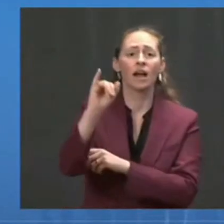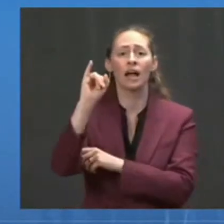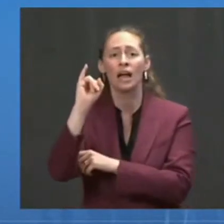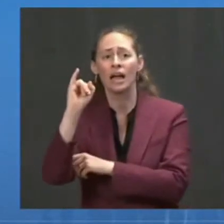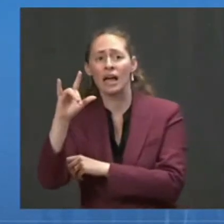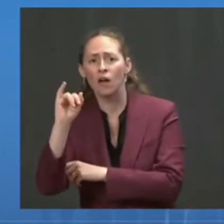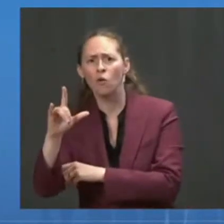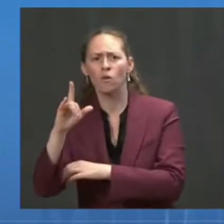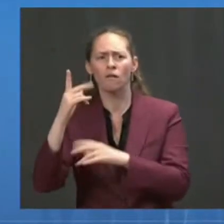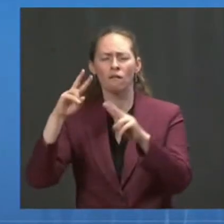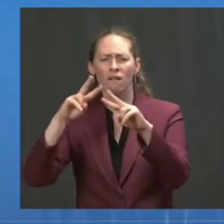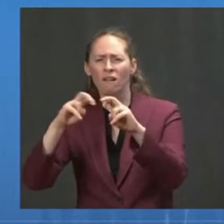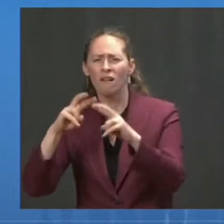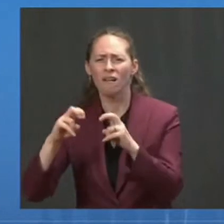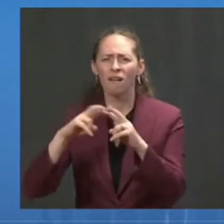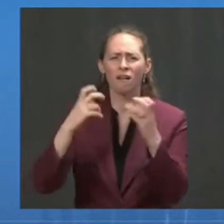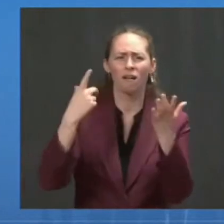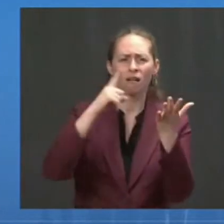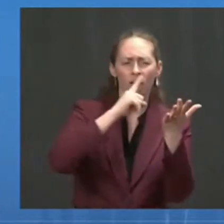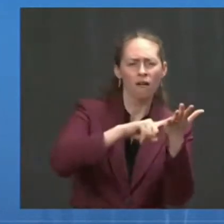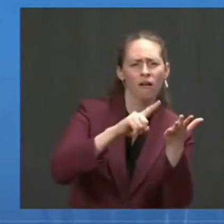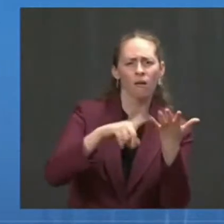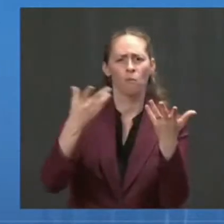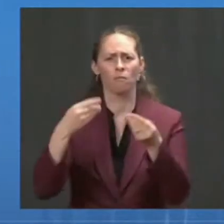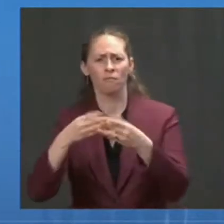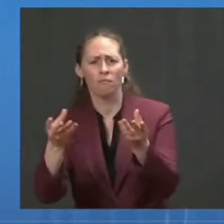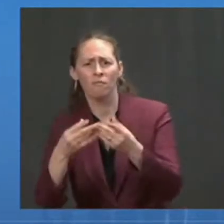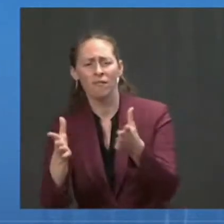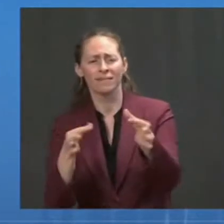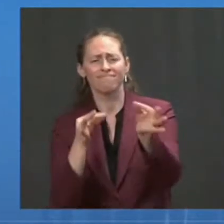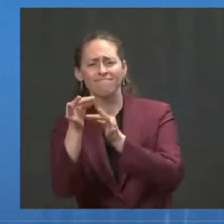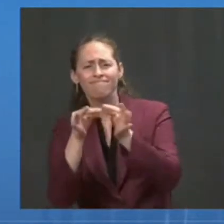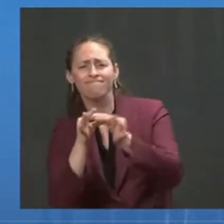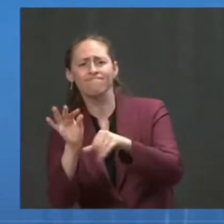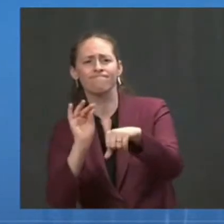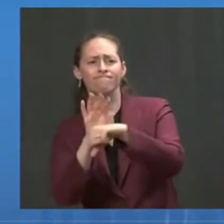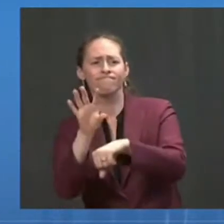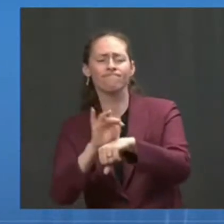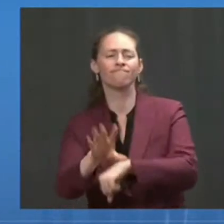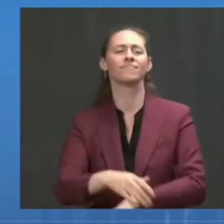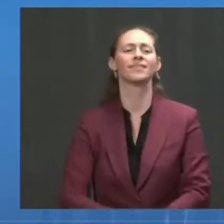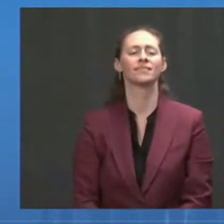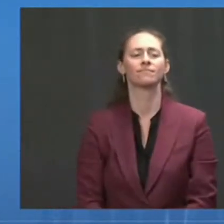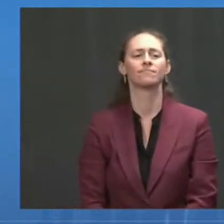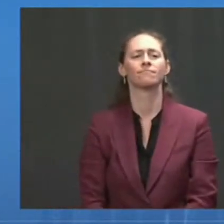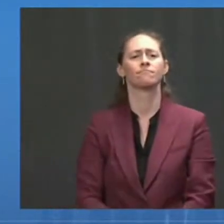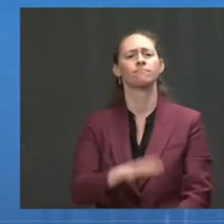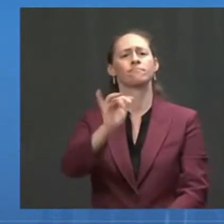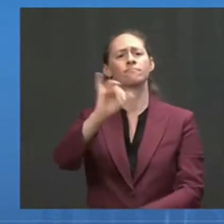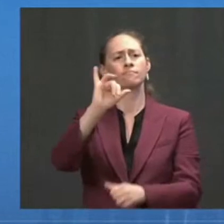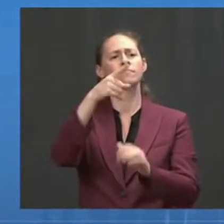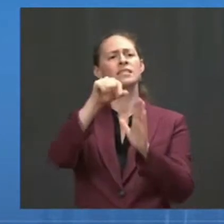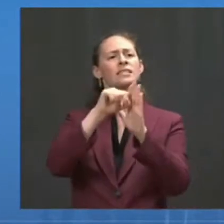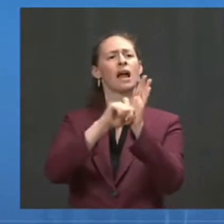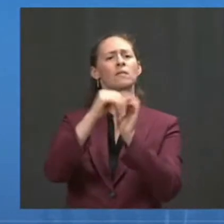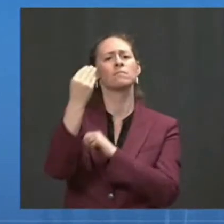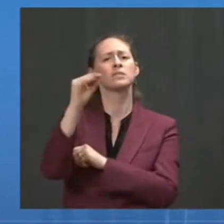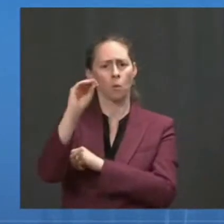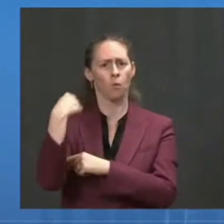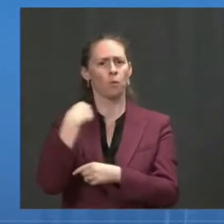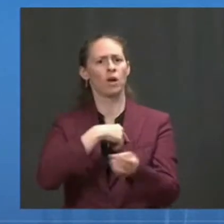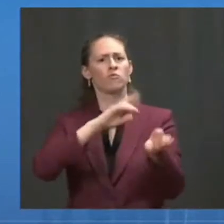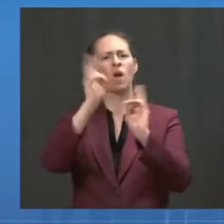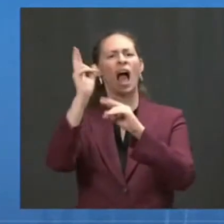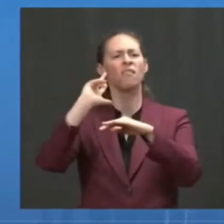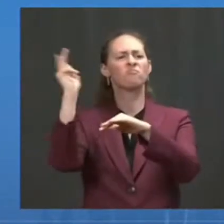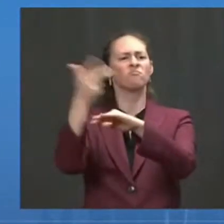vaccination efforts. We've sent ambulances and paramedics to Missouri and Louisiana. And in Florida, we've